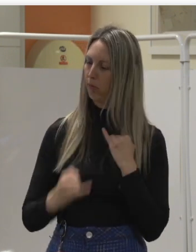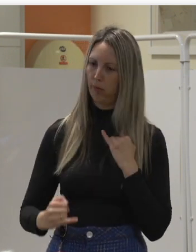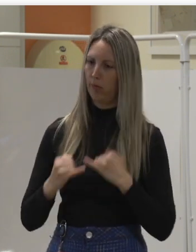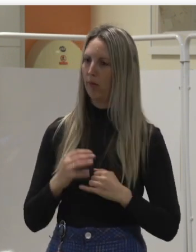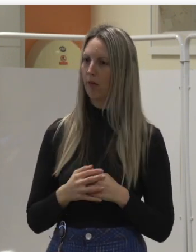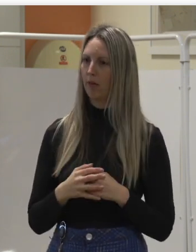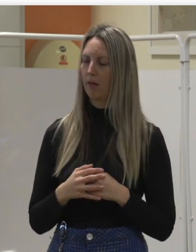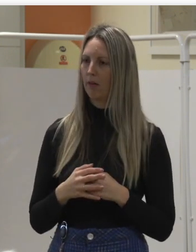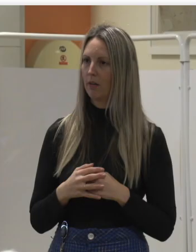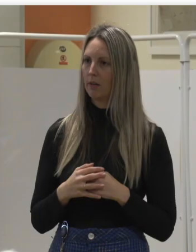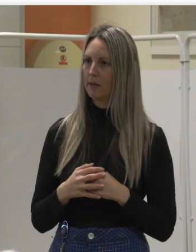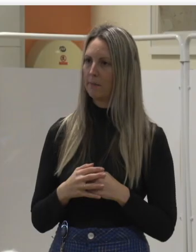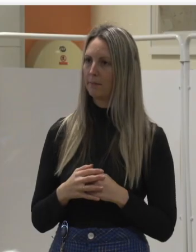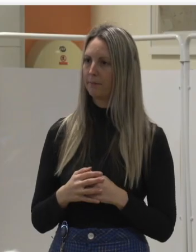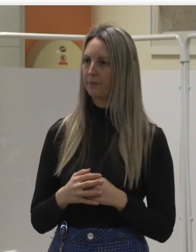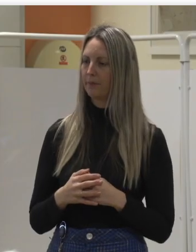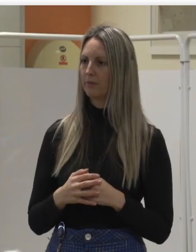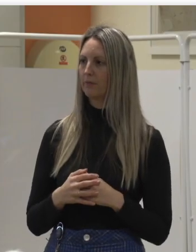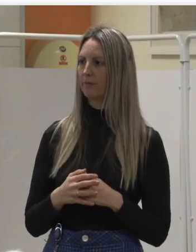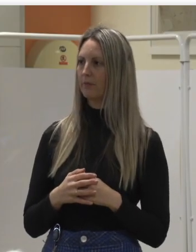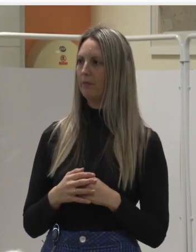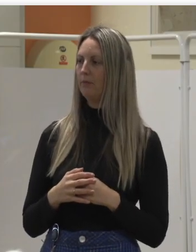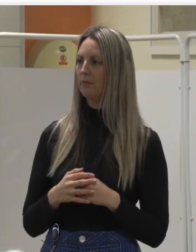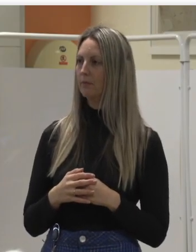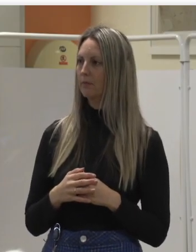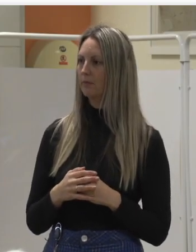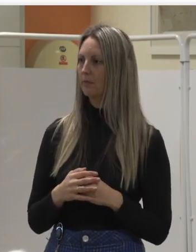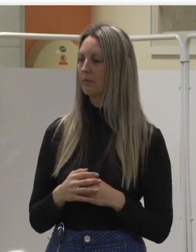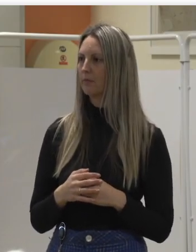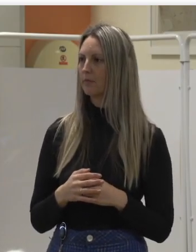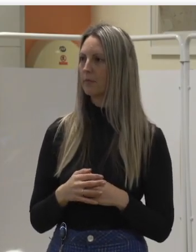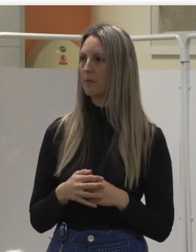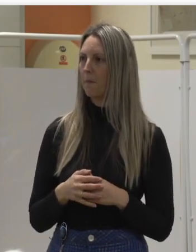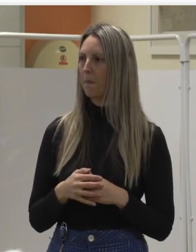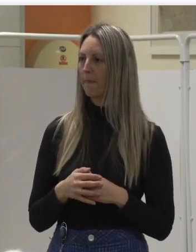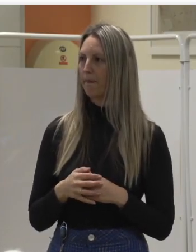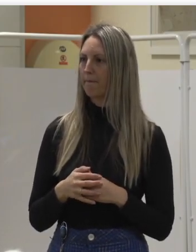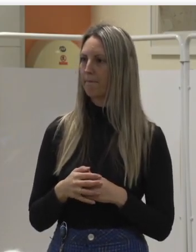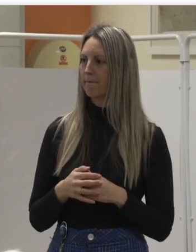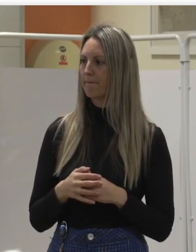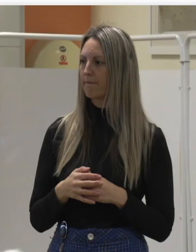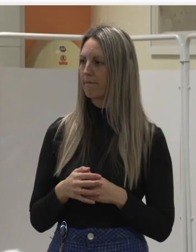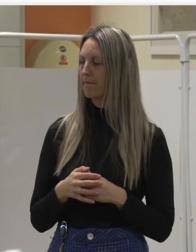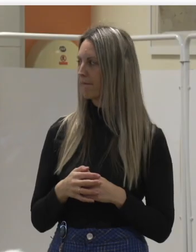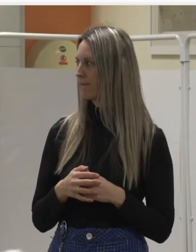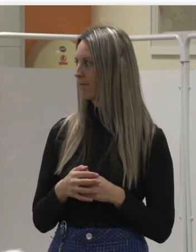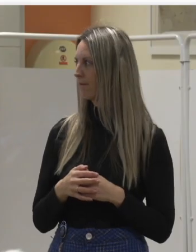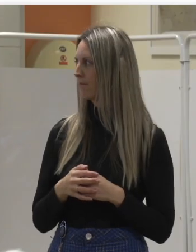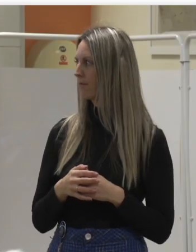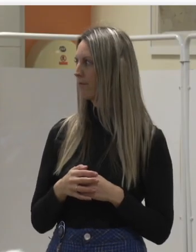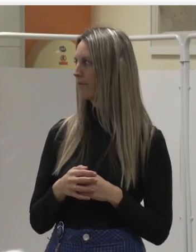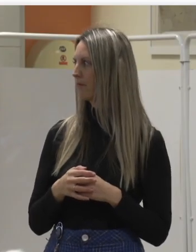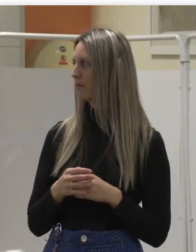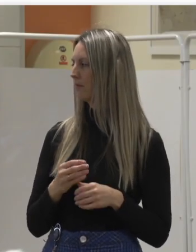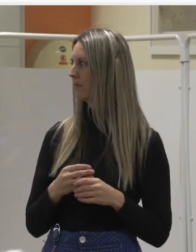just having a quick chat with the fibroactive group outside. So they have and we're having the